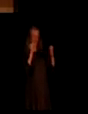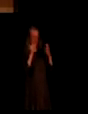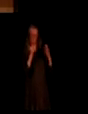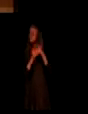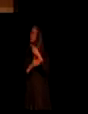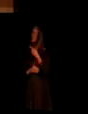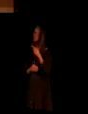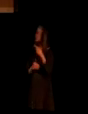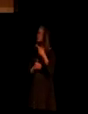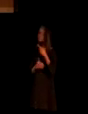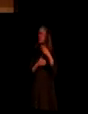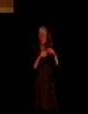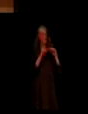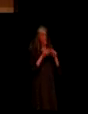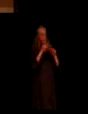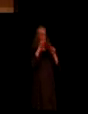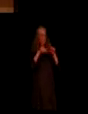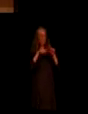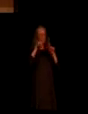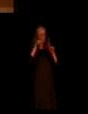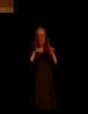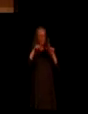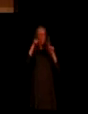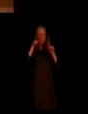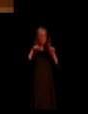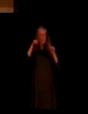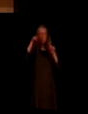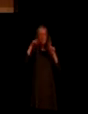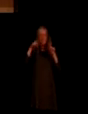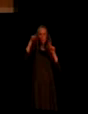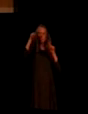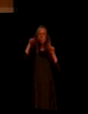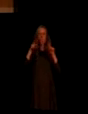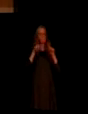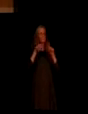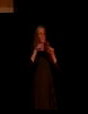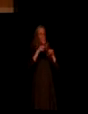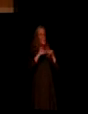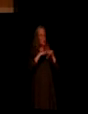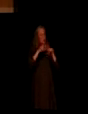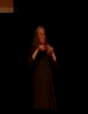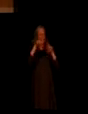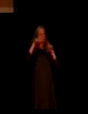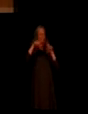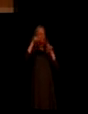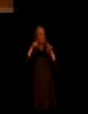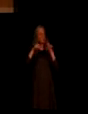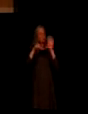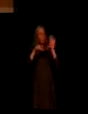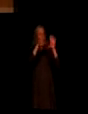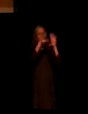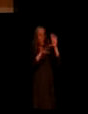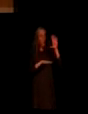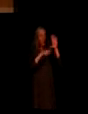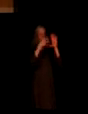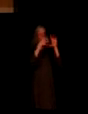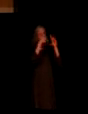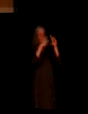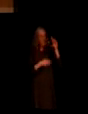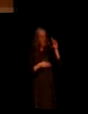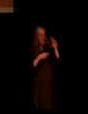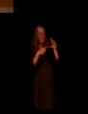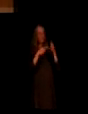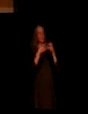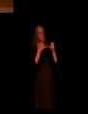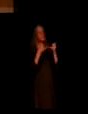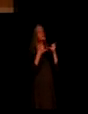you kind of see a gentle increase up, but note the y-axis. We're really only talking about